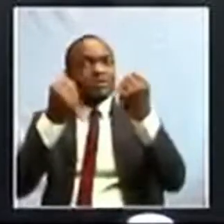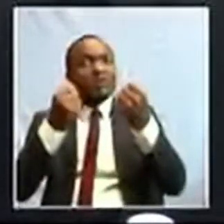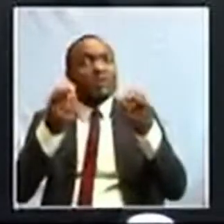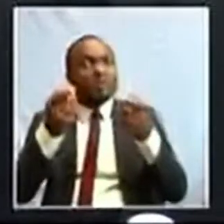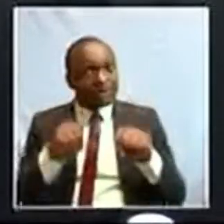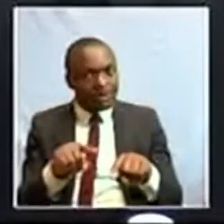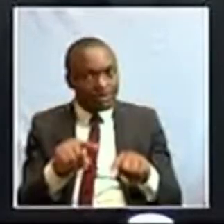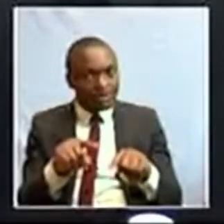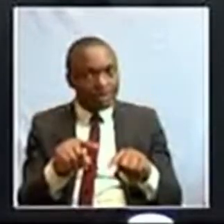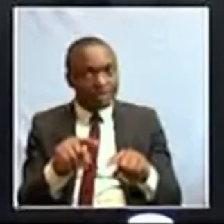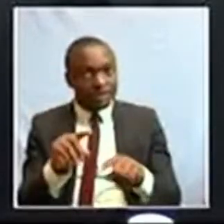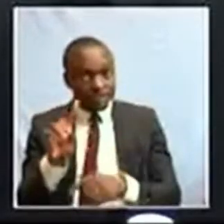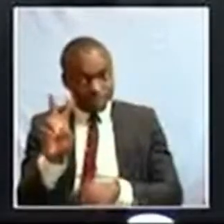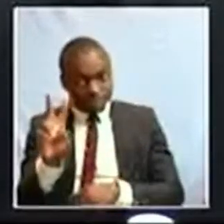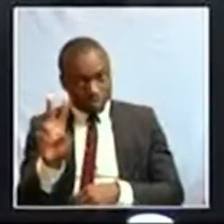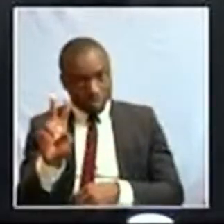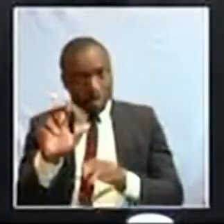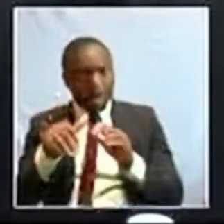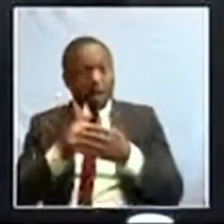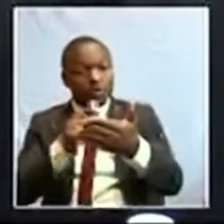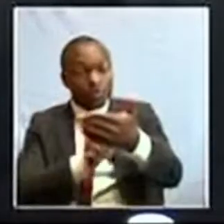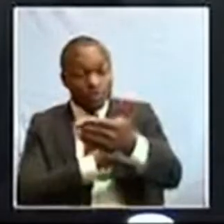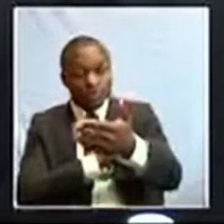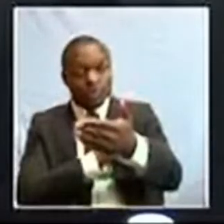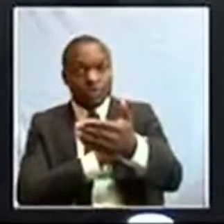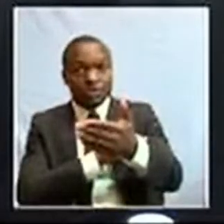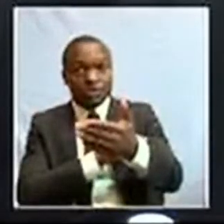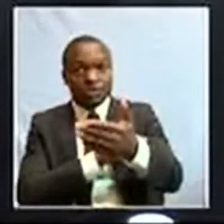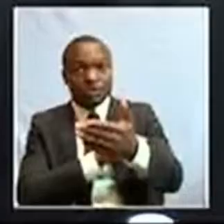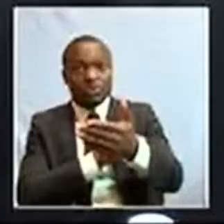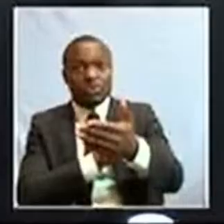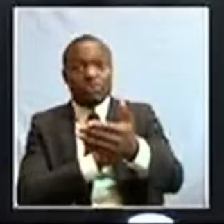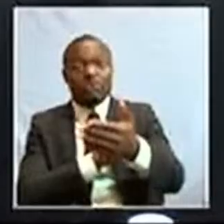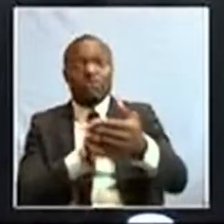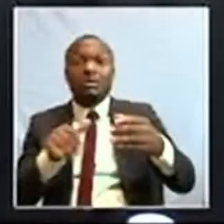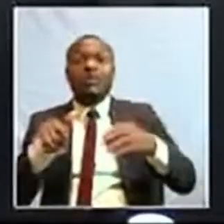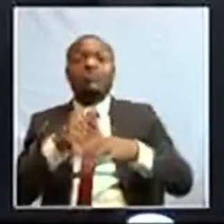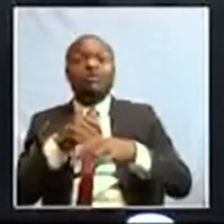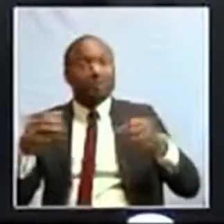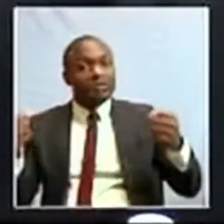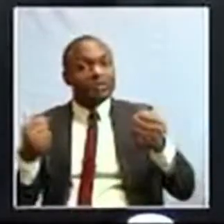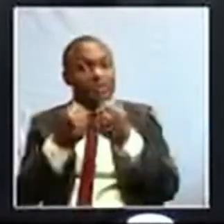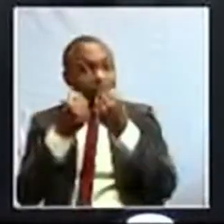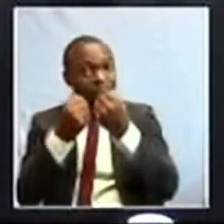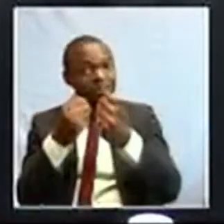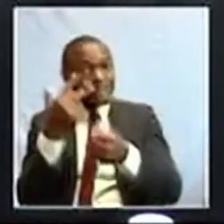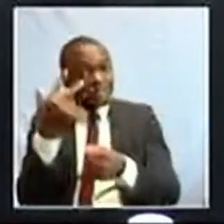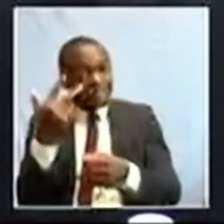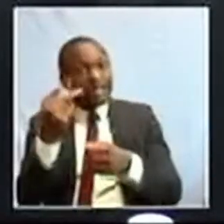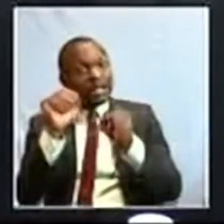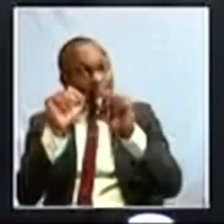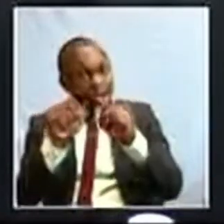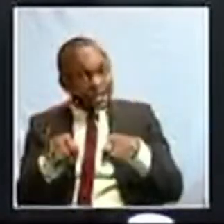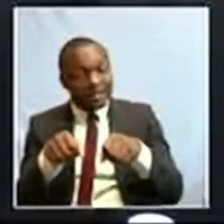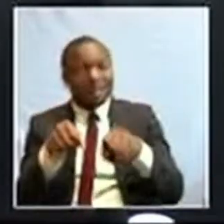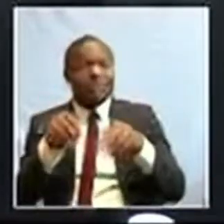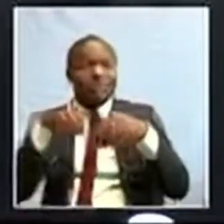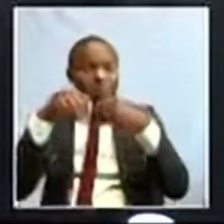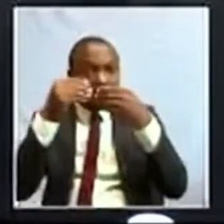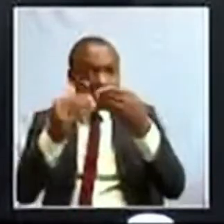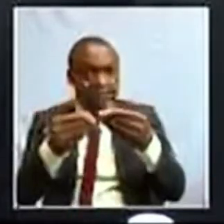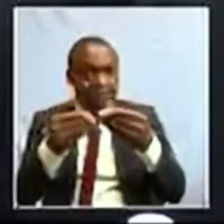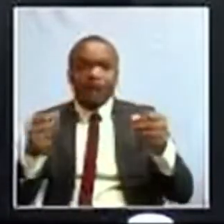was it in an accident? 3, are you able to provide the accident report?